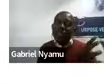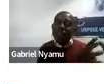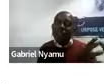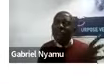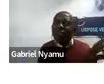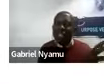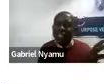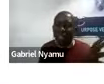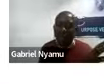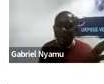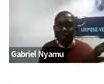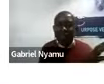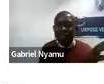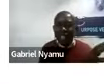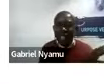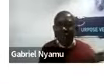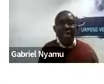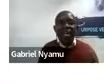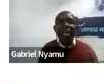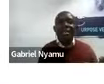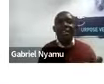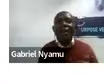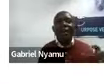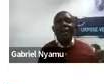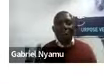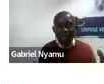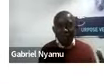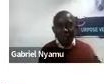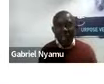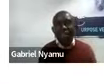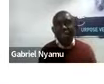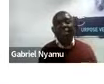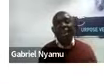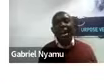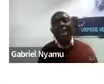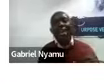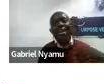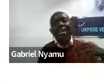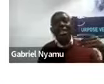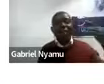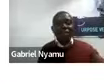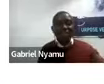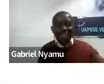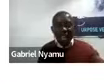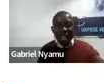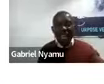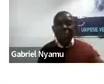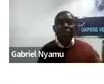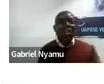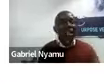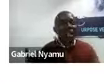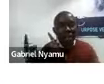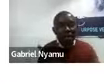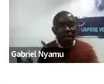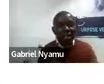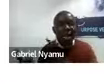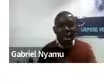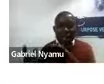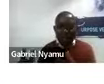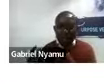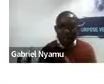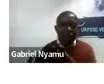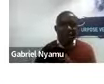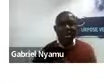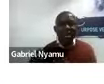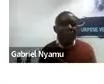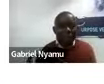doing some kind of DJ work on the side. So when they had company function, instead of hiring an external DJ, because they discovered this guy has